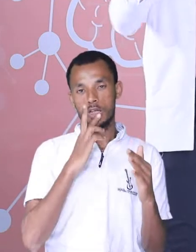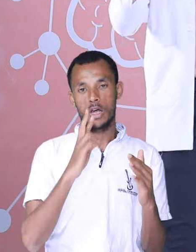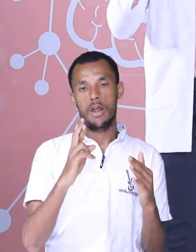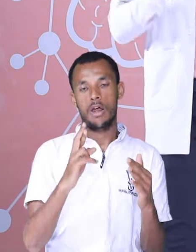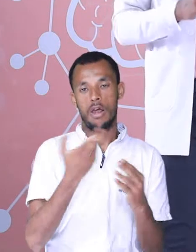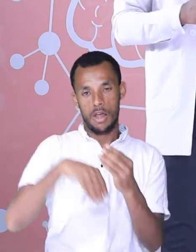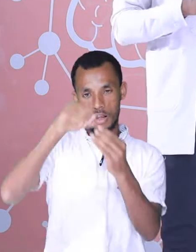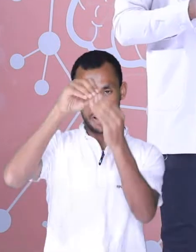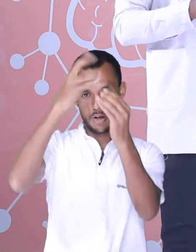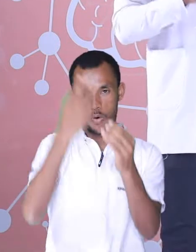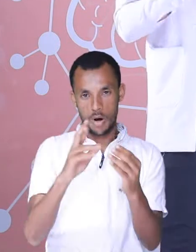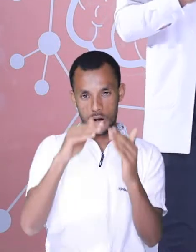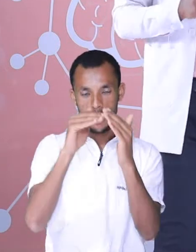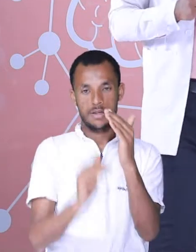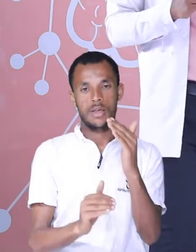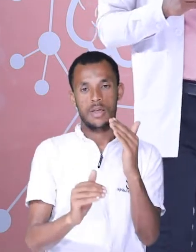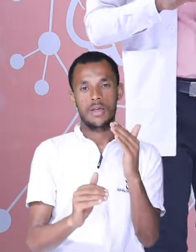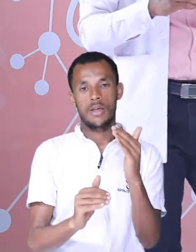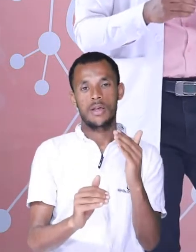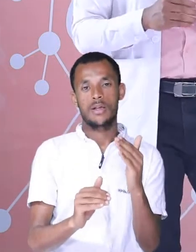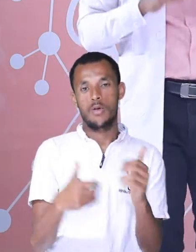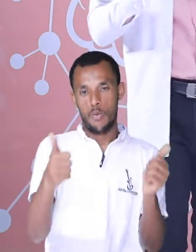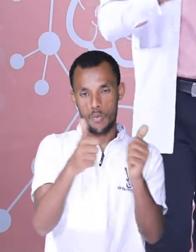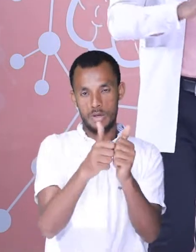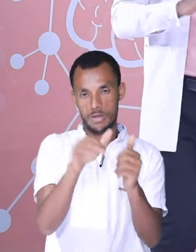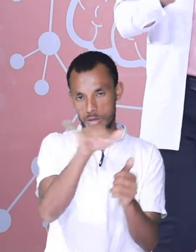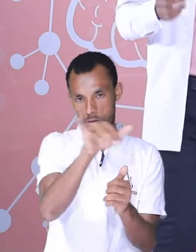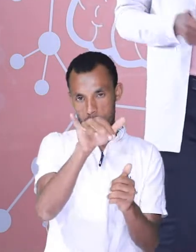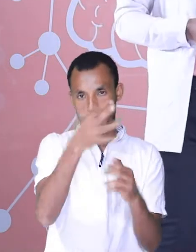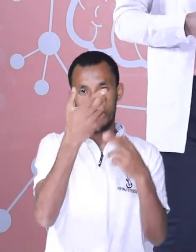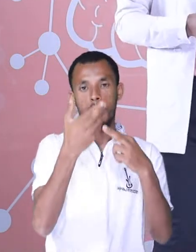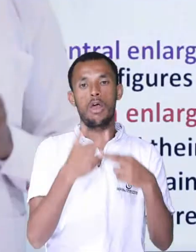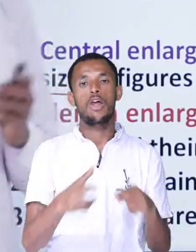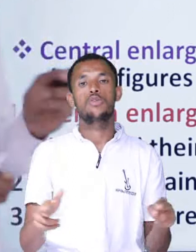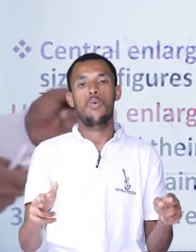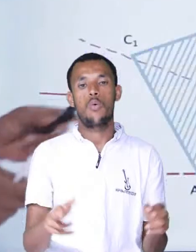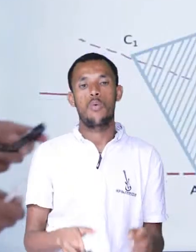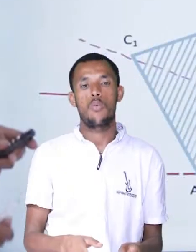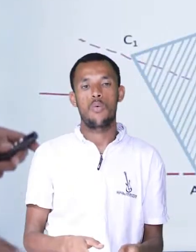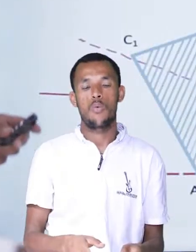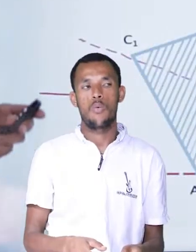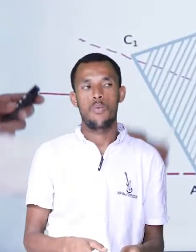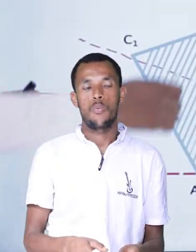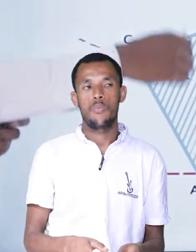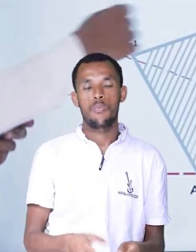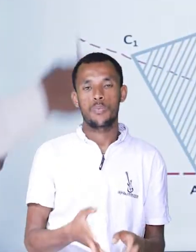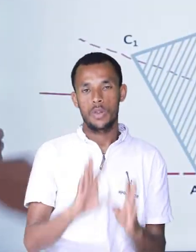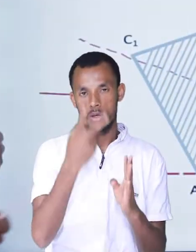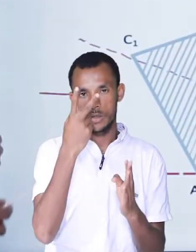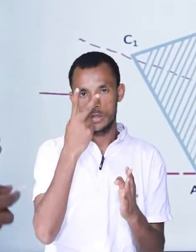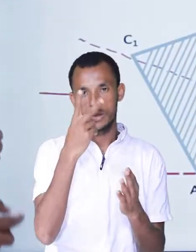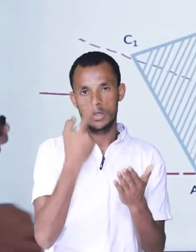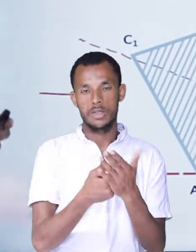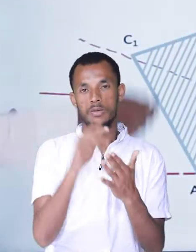either increasing or decreasing with the same ratio. So, let's see this